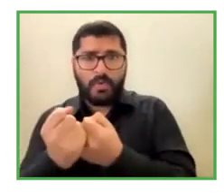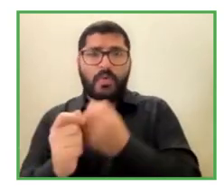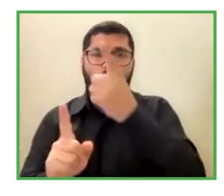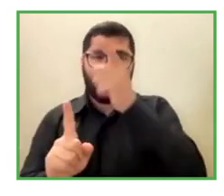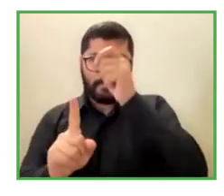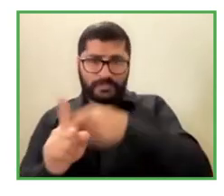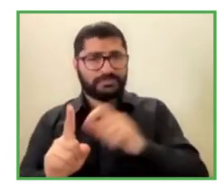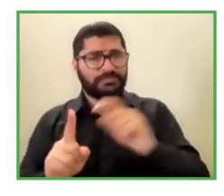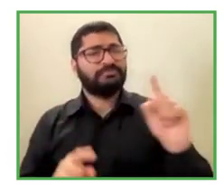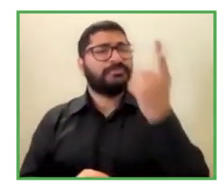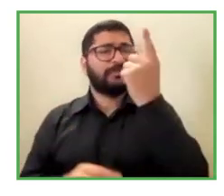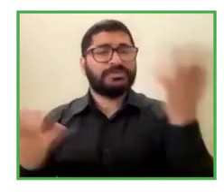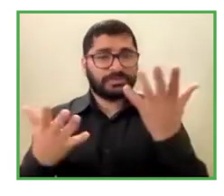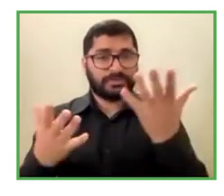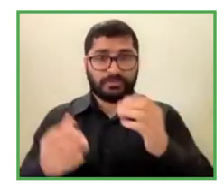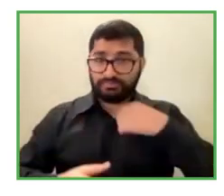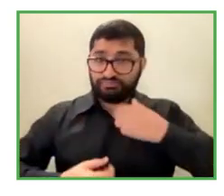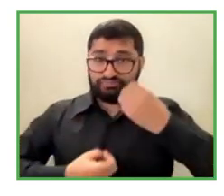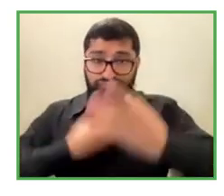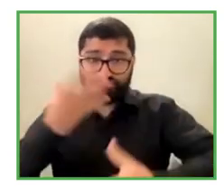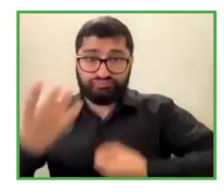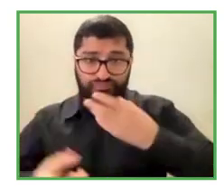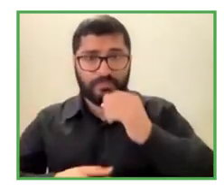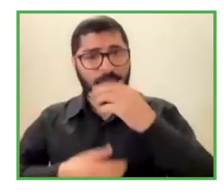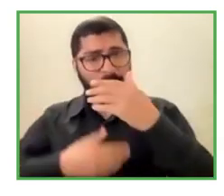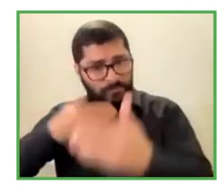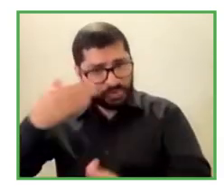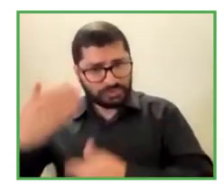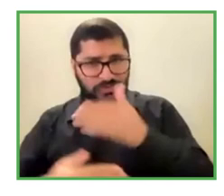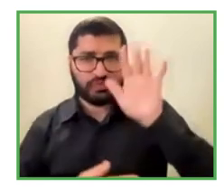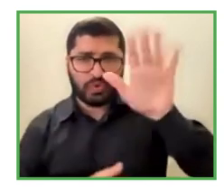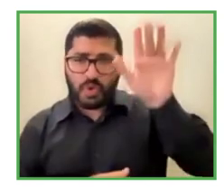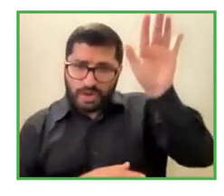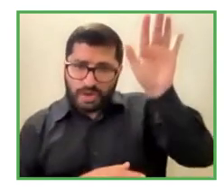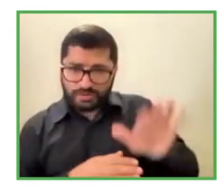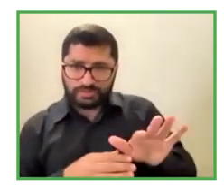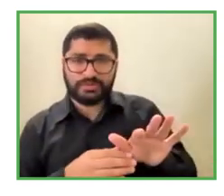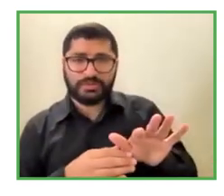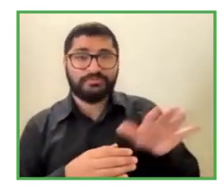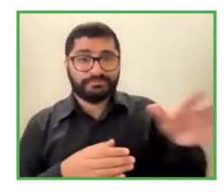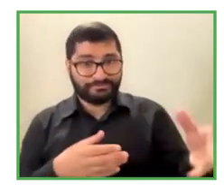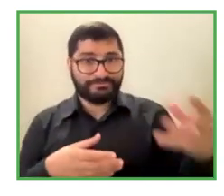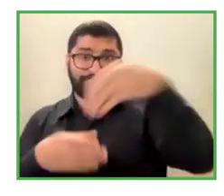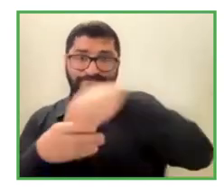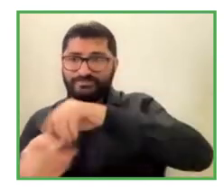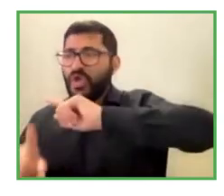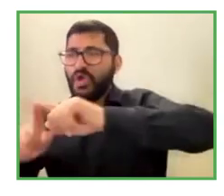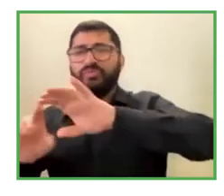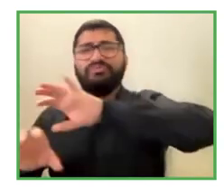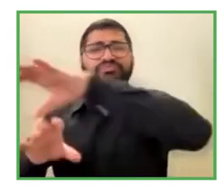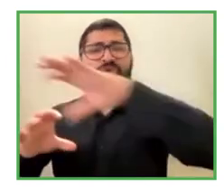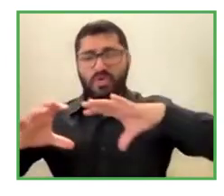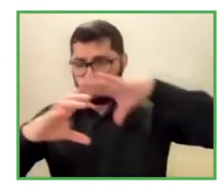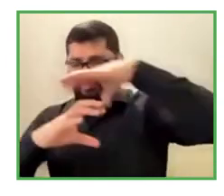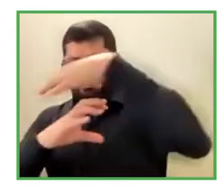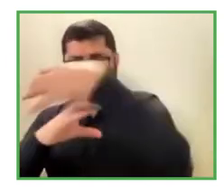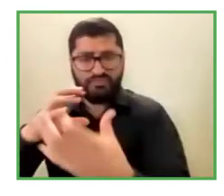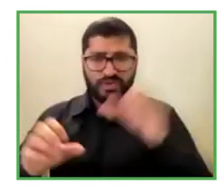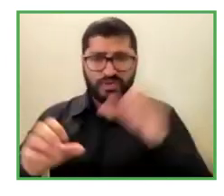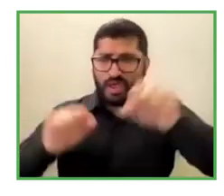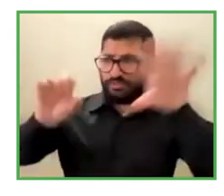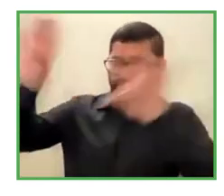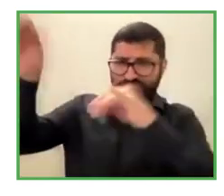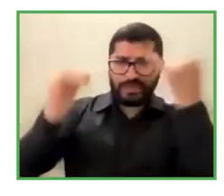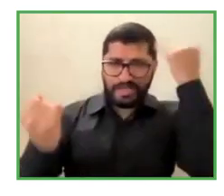conducting a process of this characteristics, attracting initiatives of different parts of the world to implement their innovative solutions in a different context is